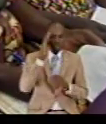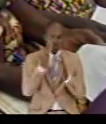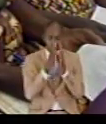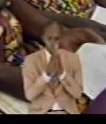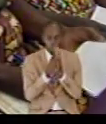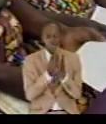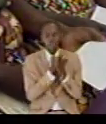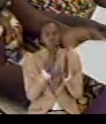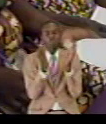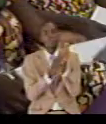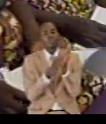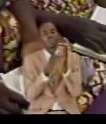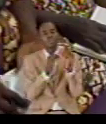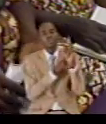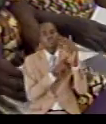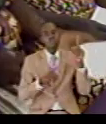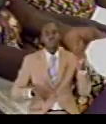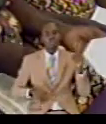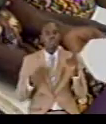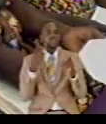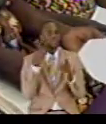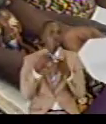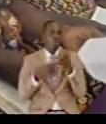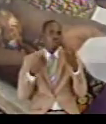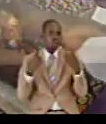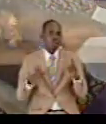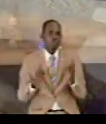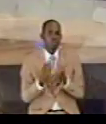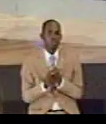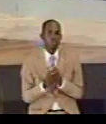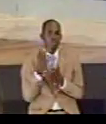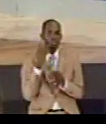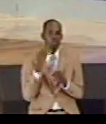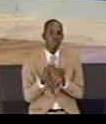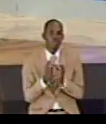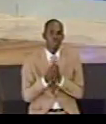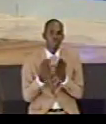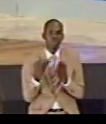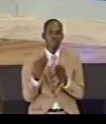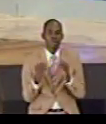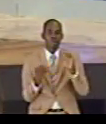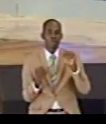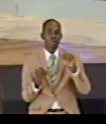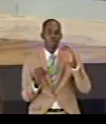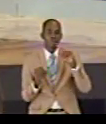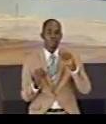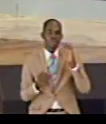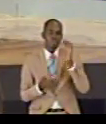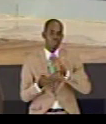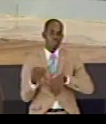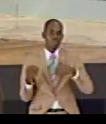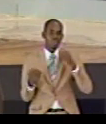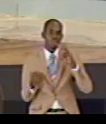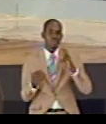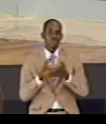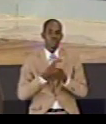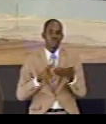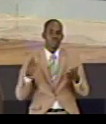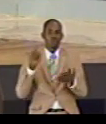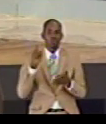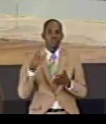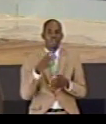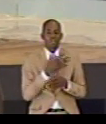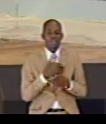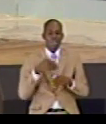praise the Lord. Look at what will happen. Acts chapter 16, verse 25. And at